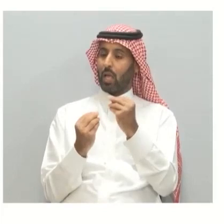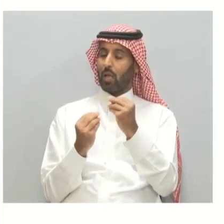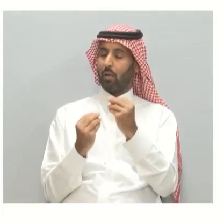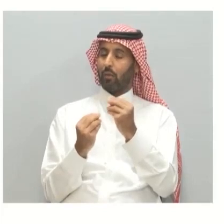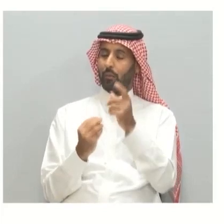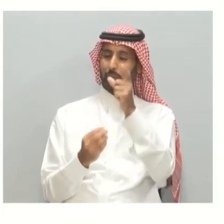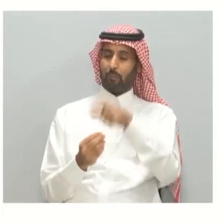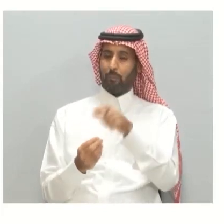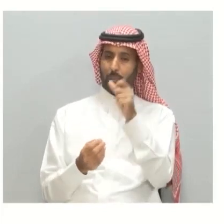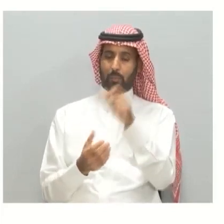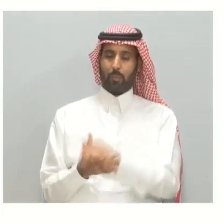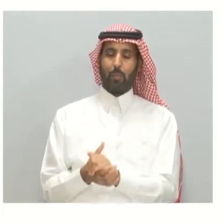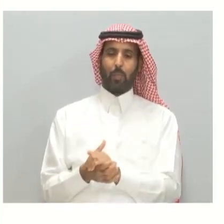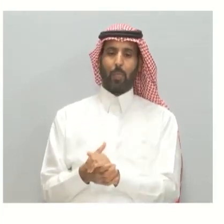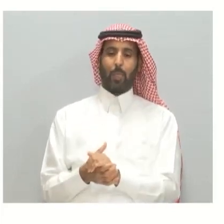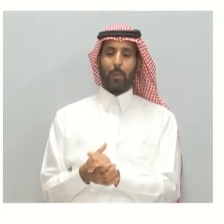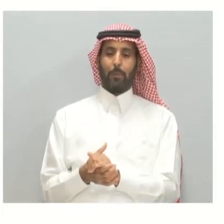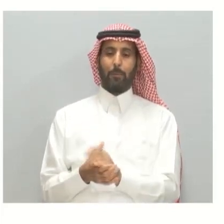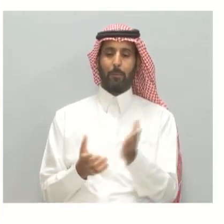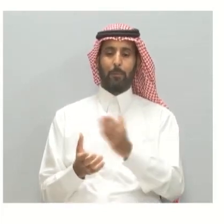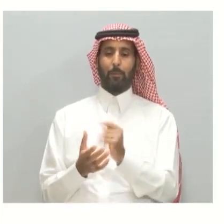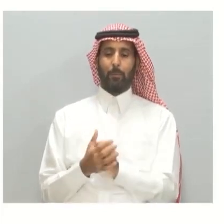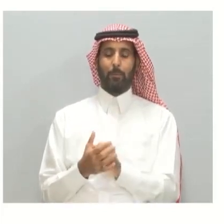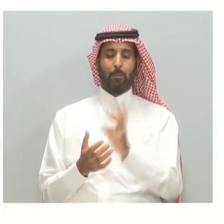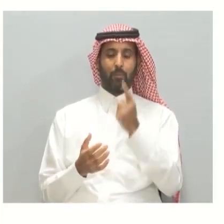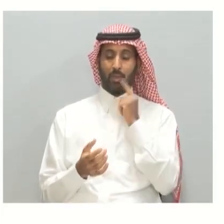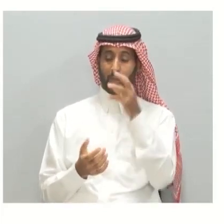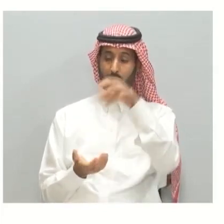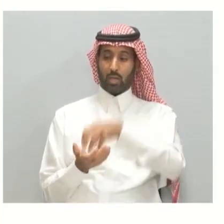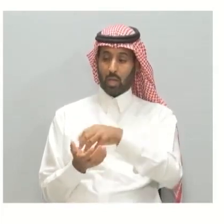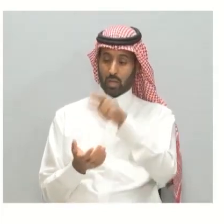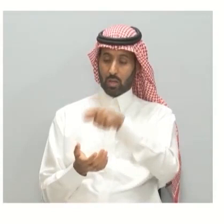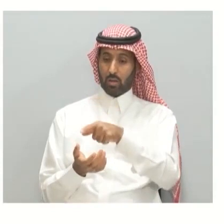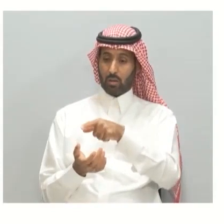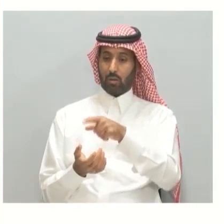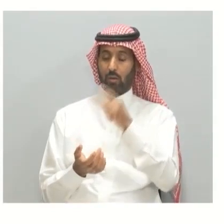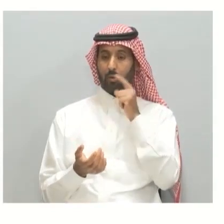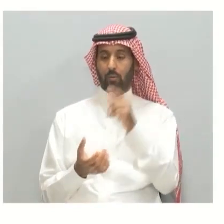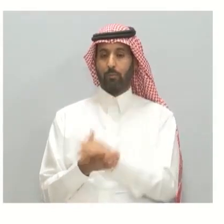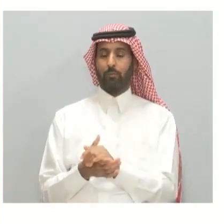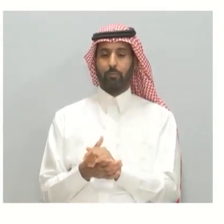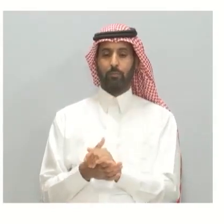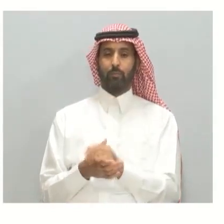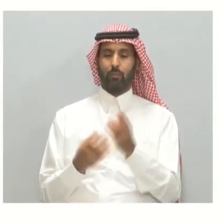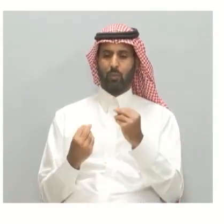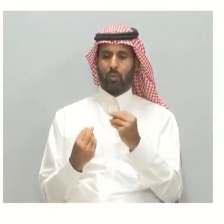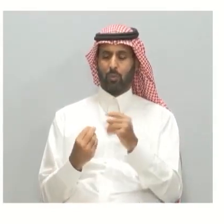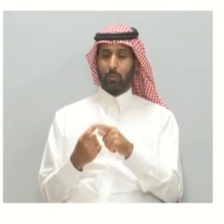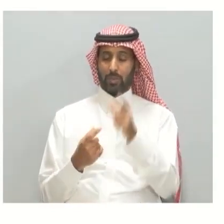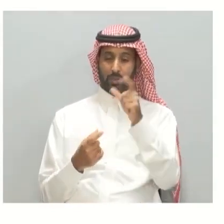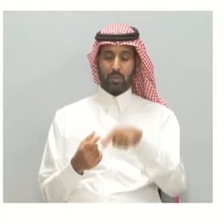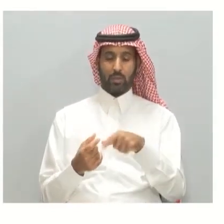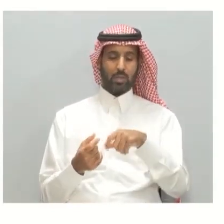passive forms, of course there are used to present objective or impersonal information. Number